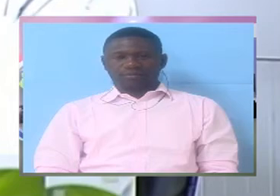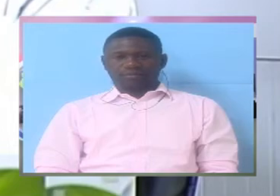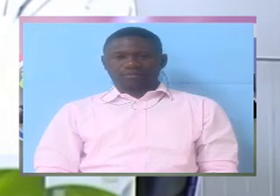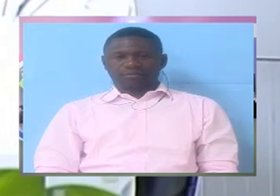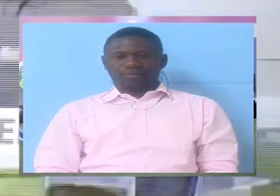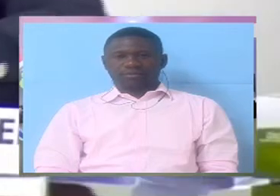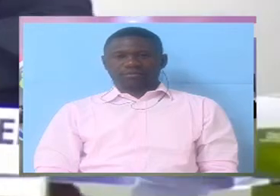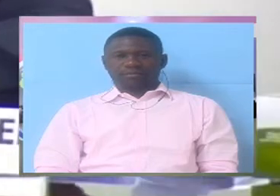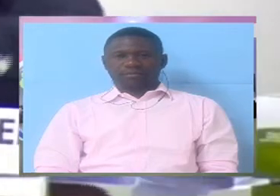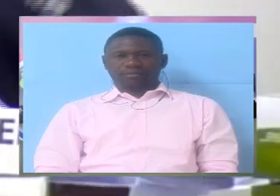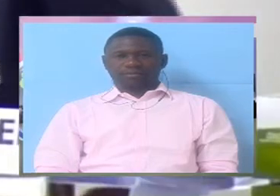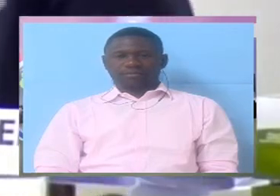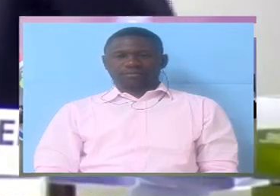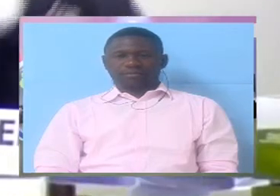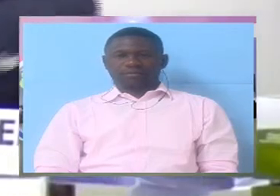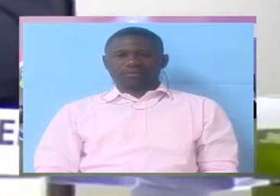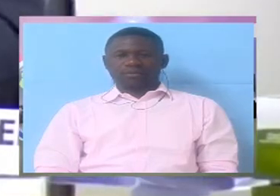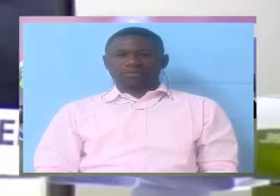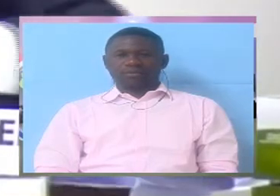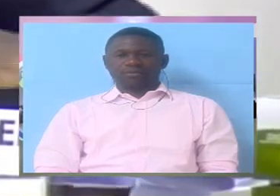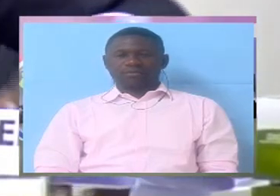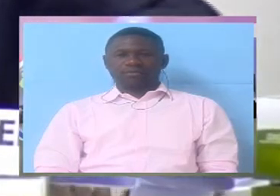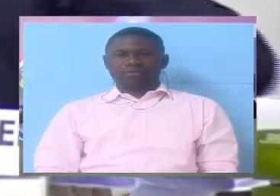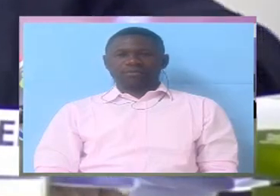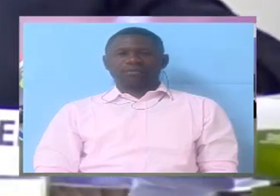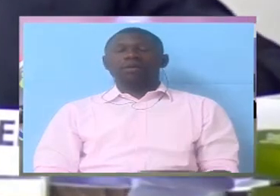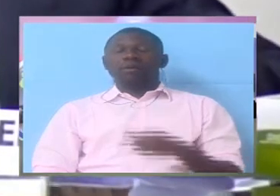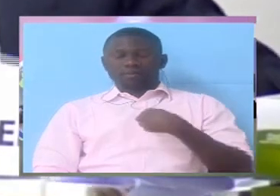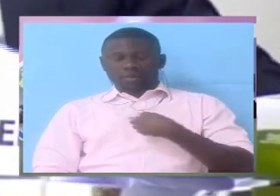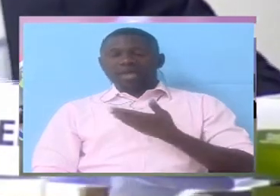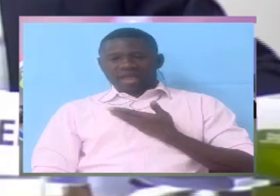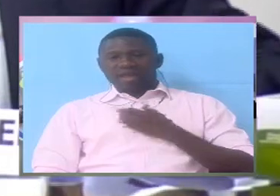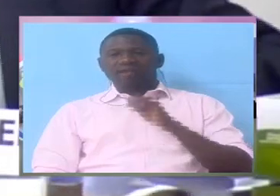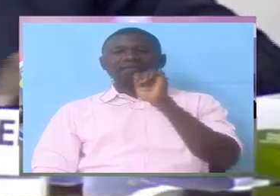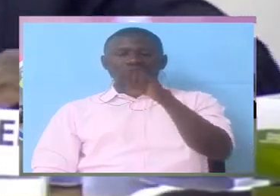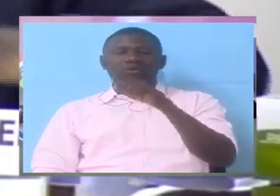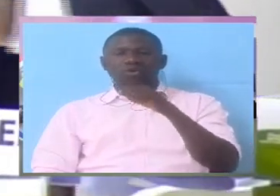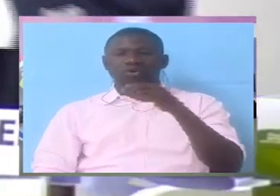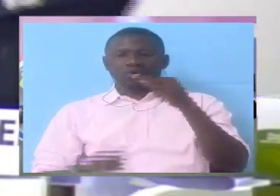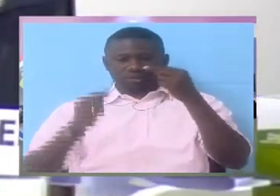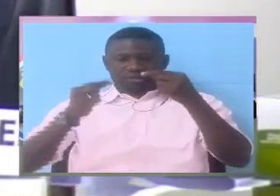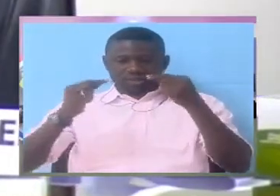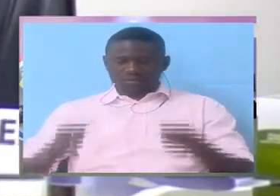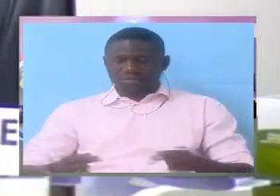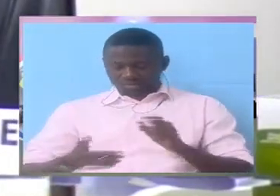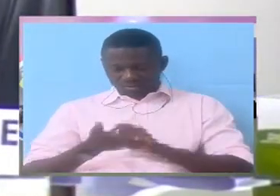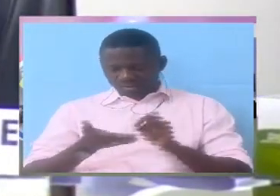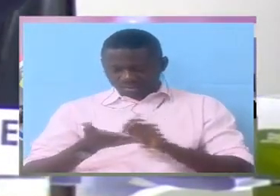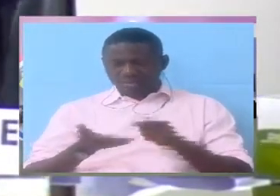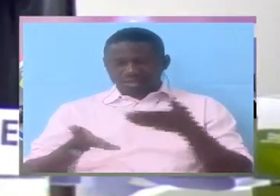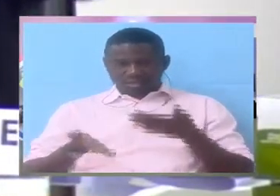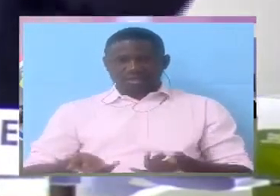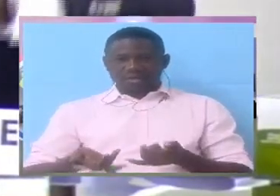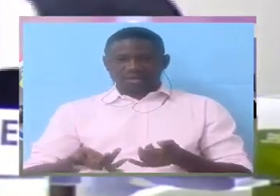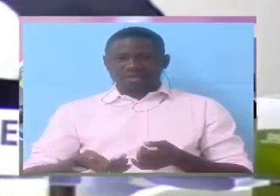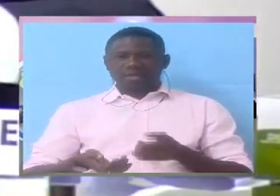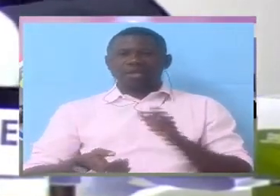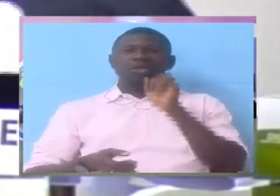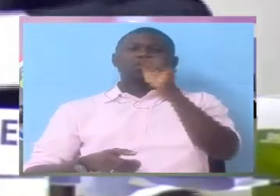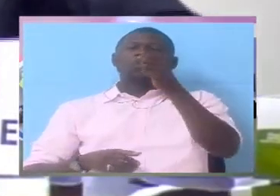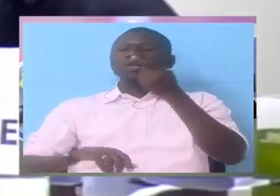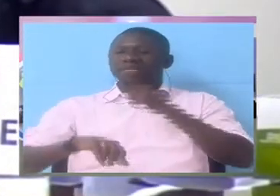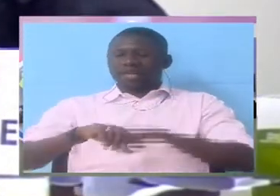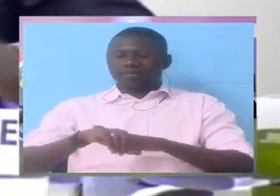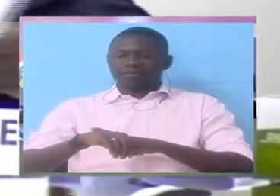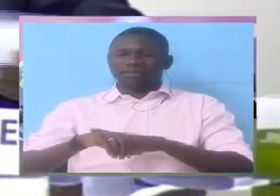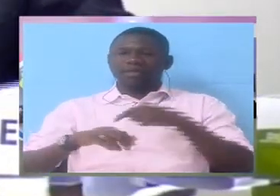During your time at the NIA, I have your statement here. Ila wato men na ibenun NIA. Ila kuma kan safarin abembulu janne. You said